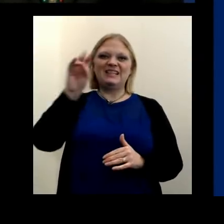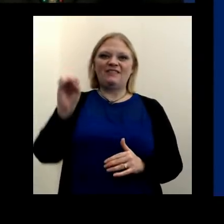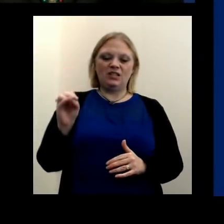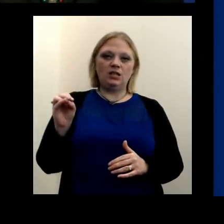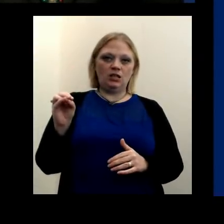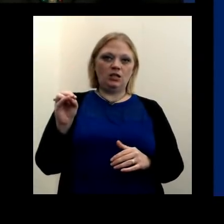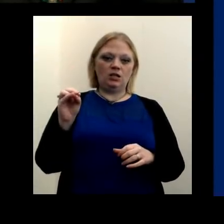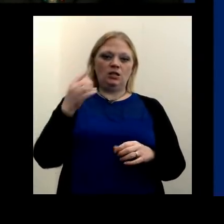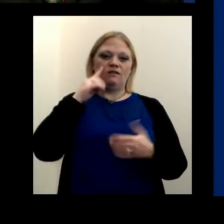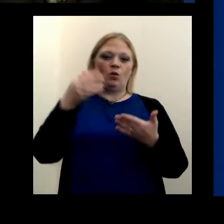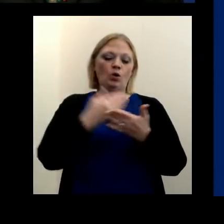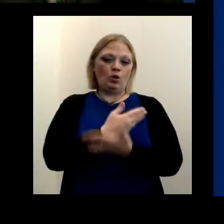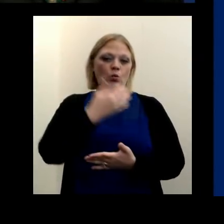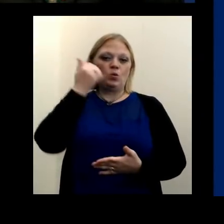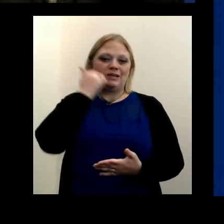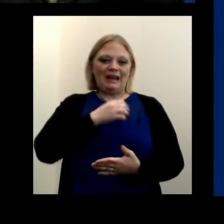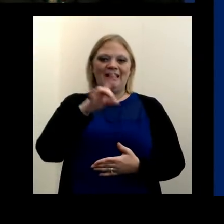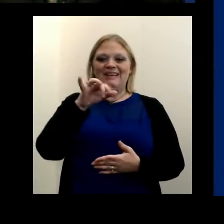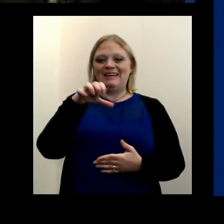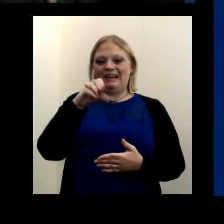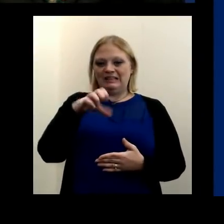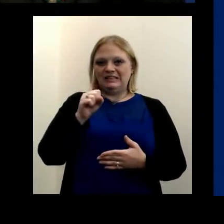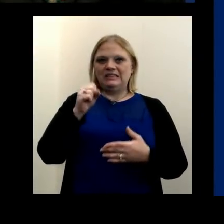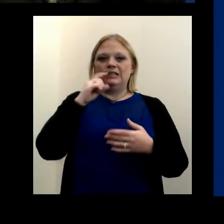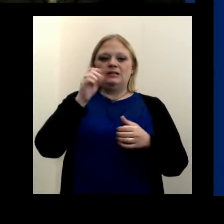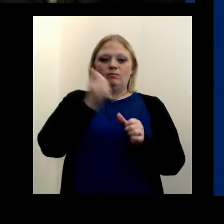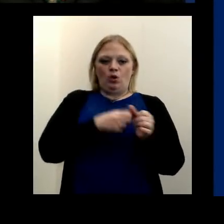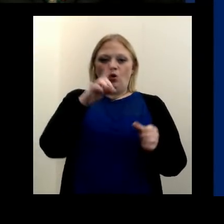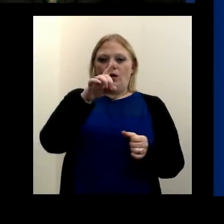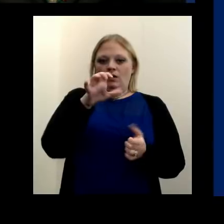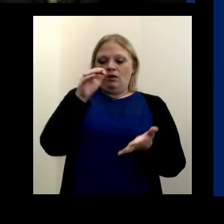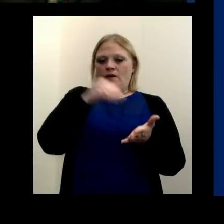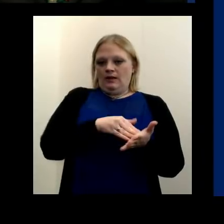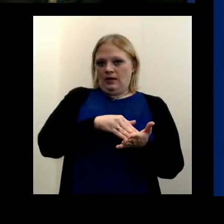in the new daily cases per 100,000 population category.